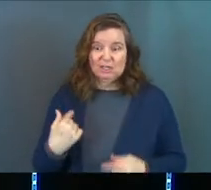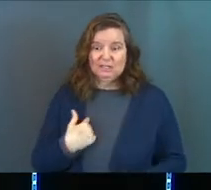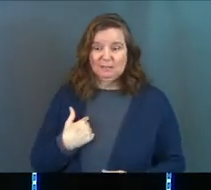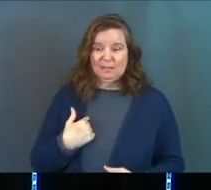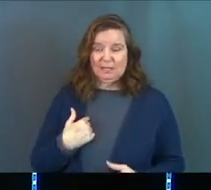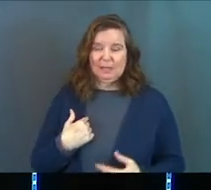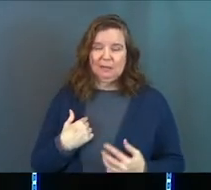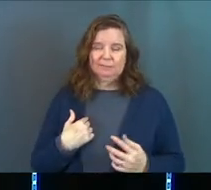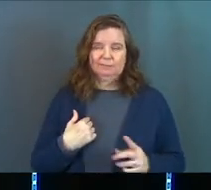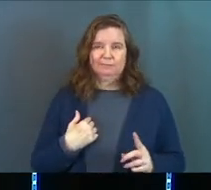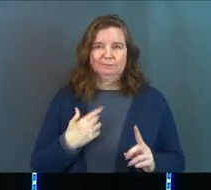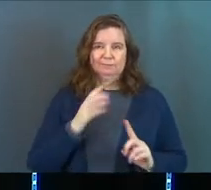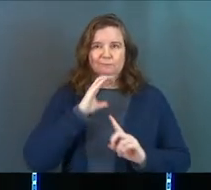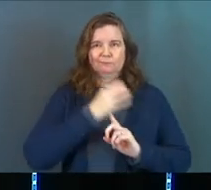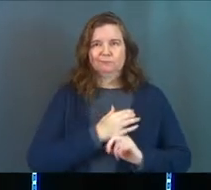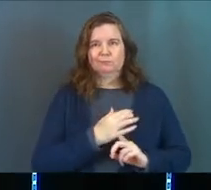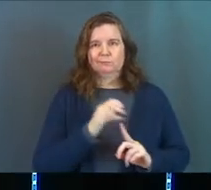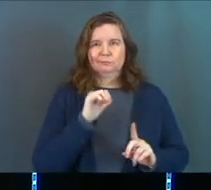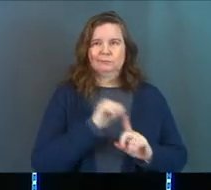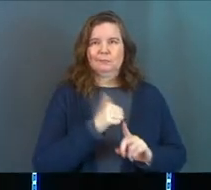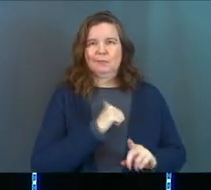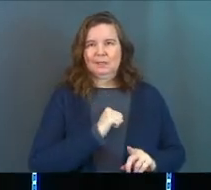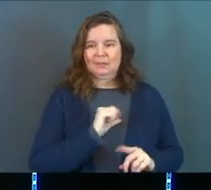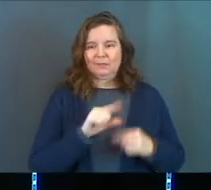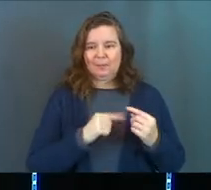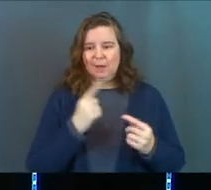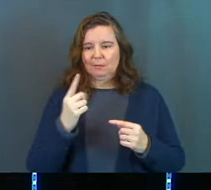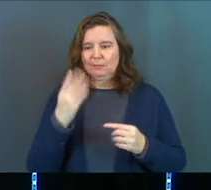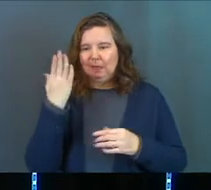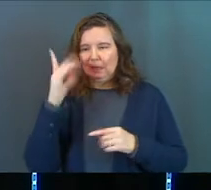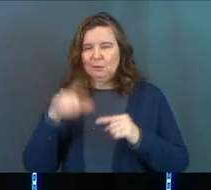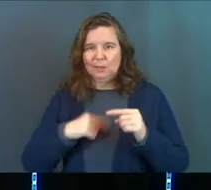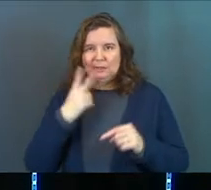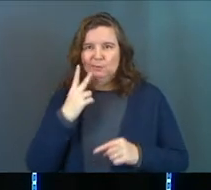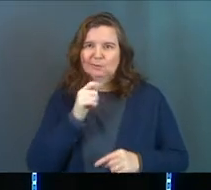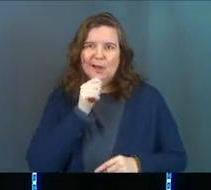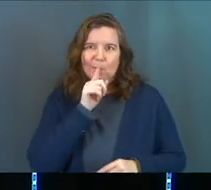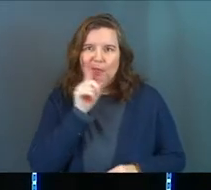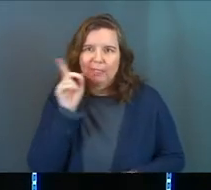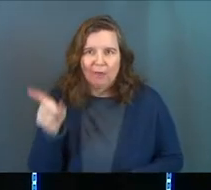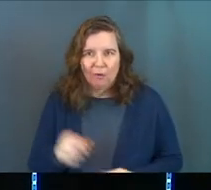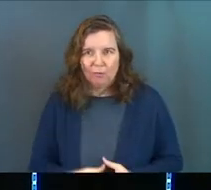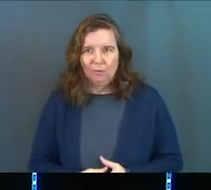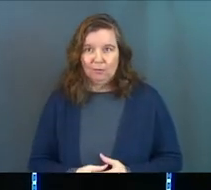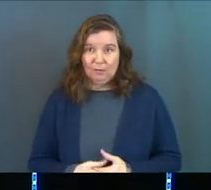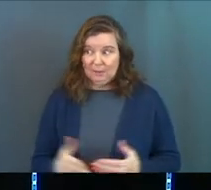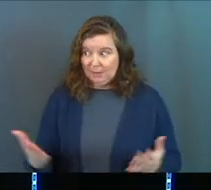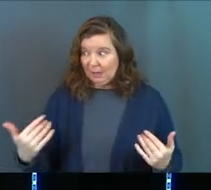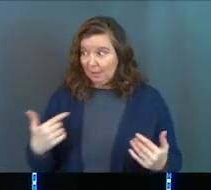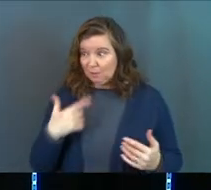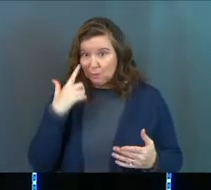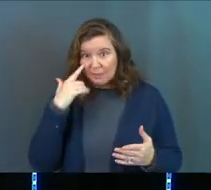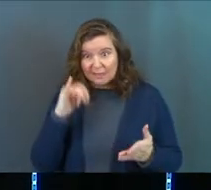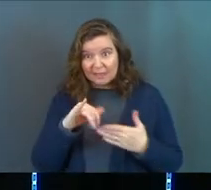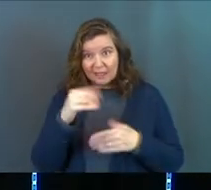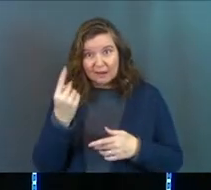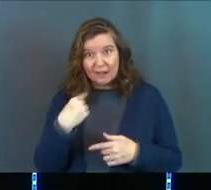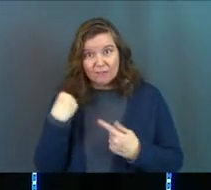me deluding myself about an invisible God who's not really there. Come on, somebody.